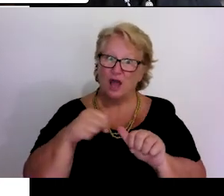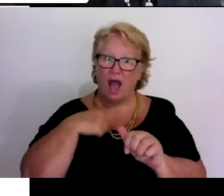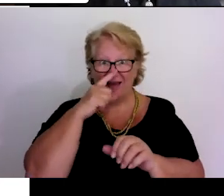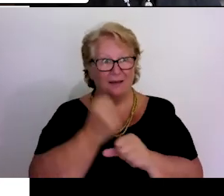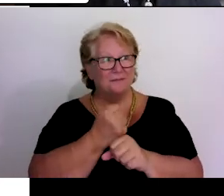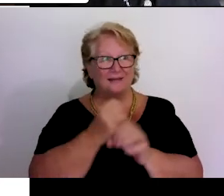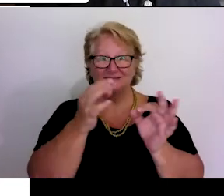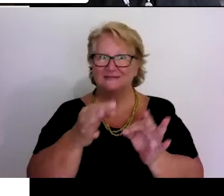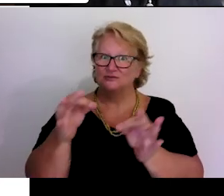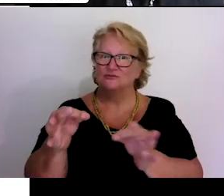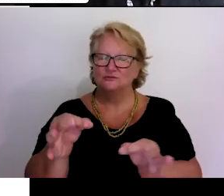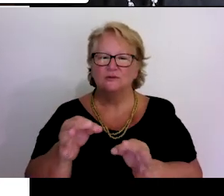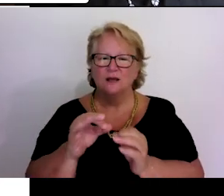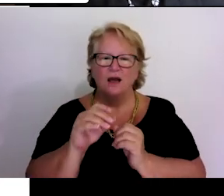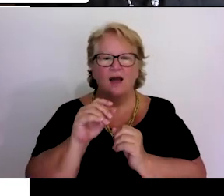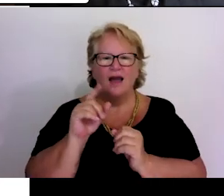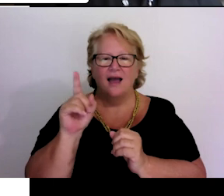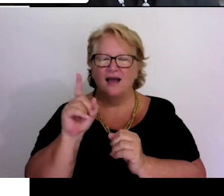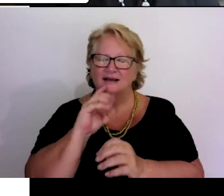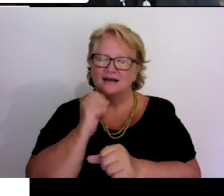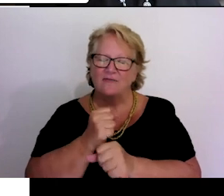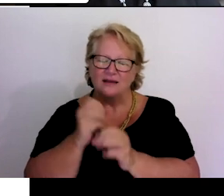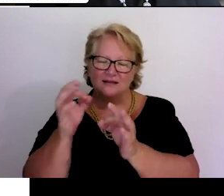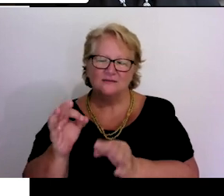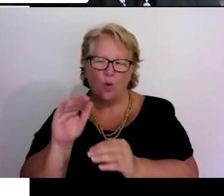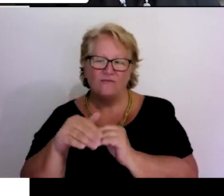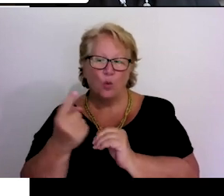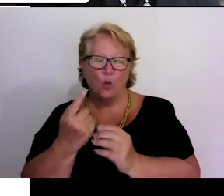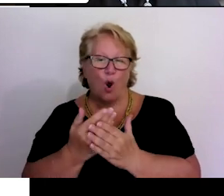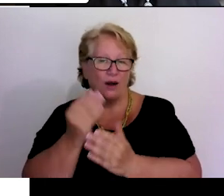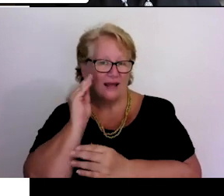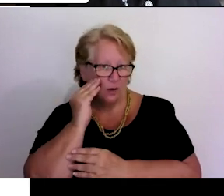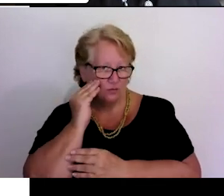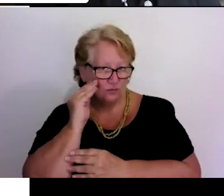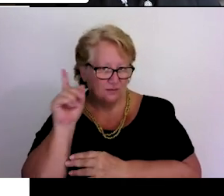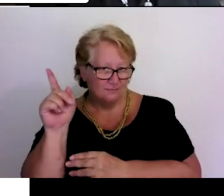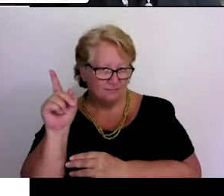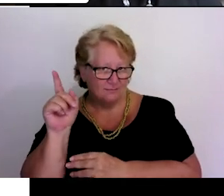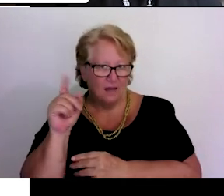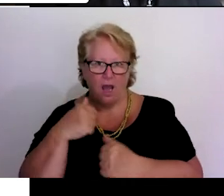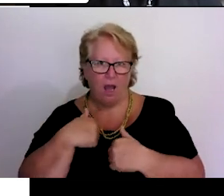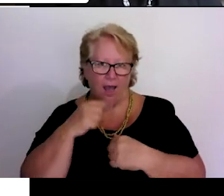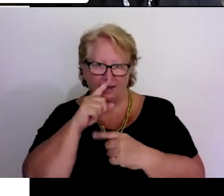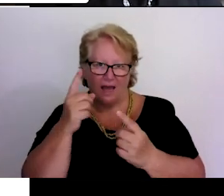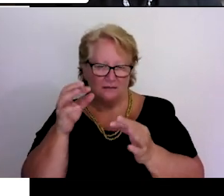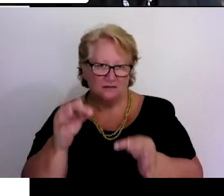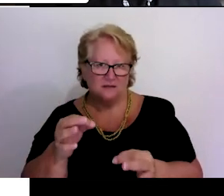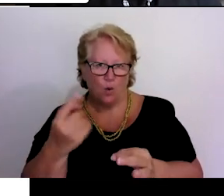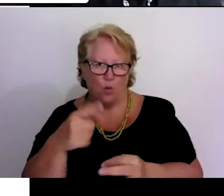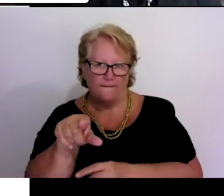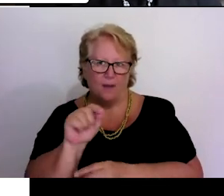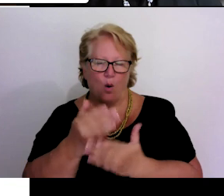I do. So, for example, it's a government's decision about who's on the council. I can't decide who's